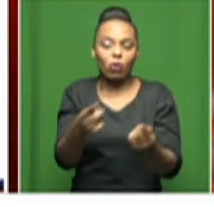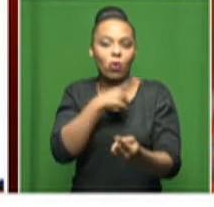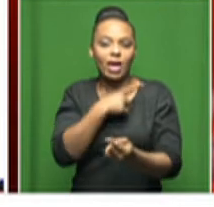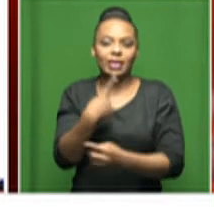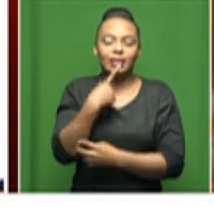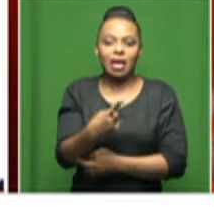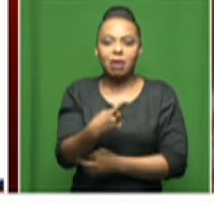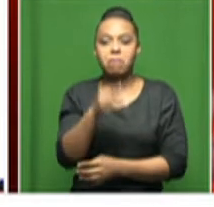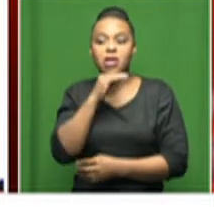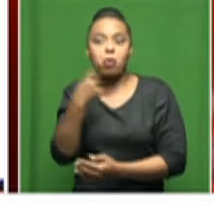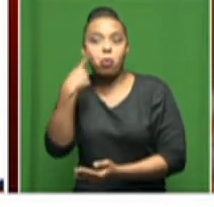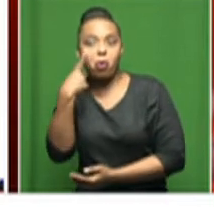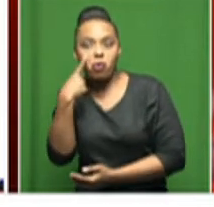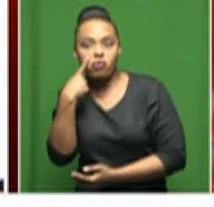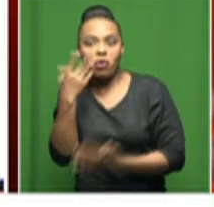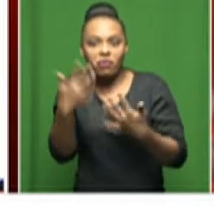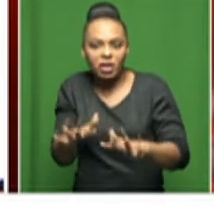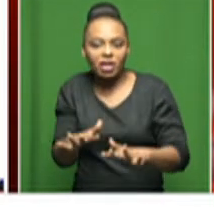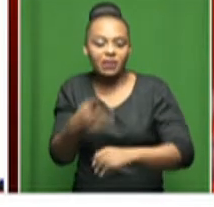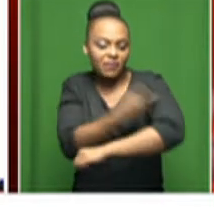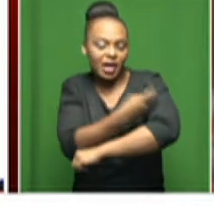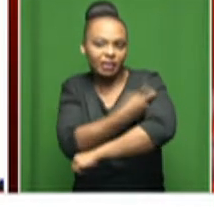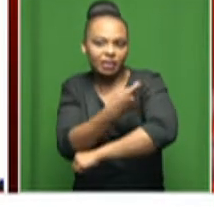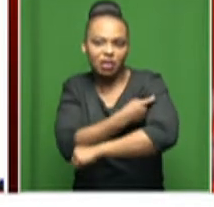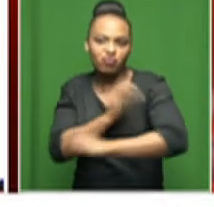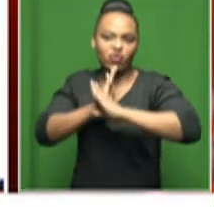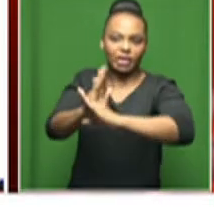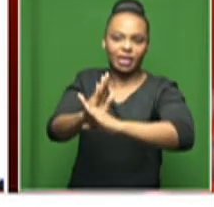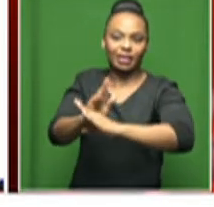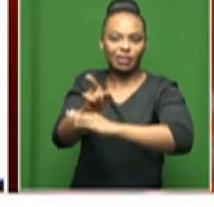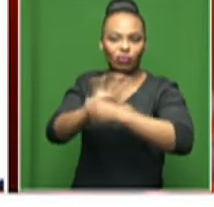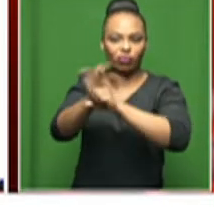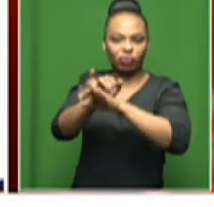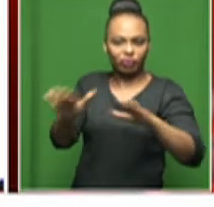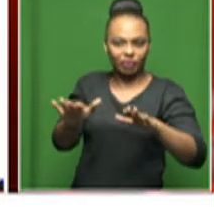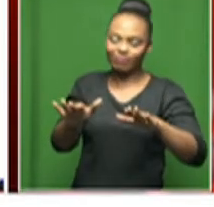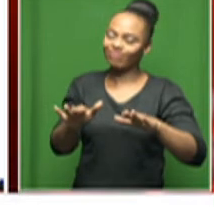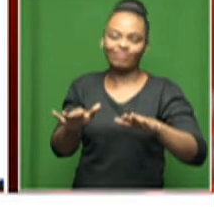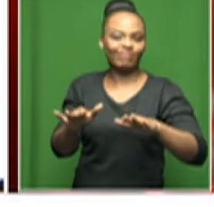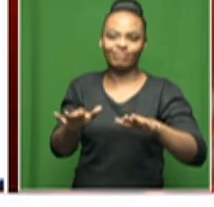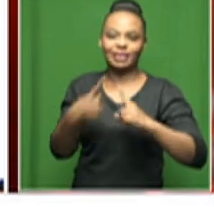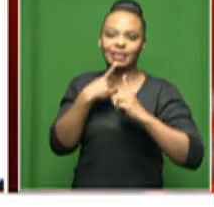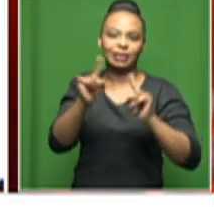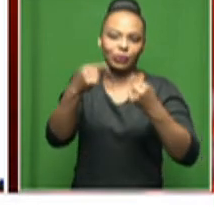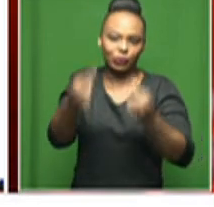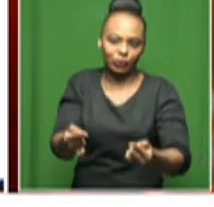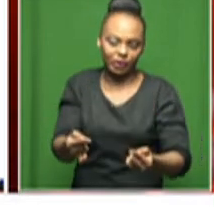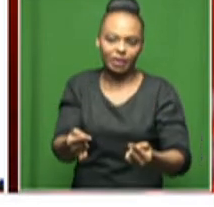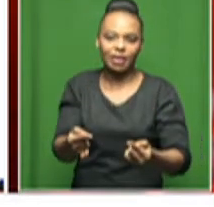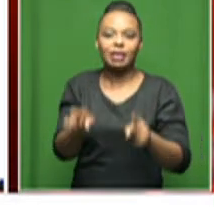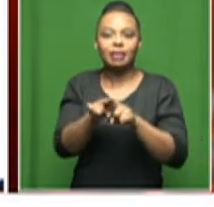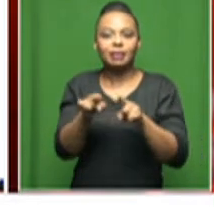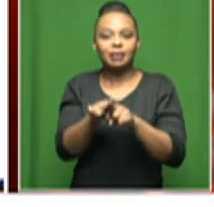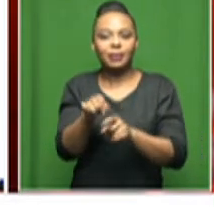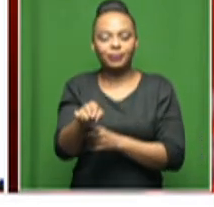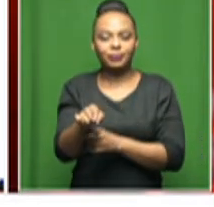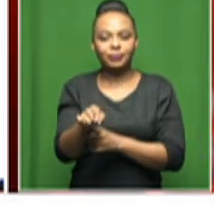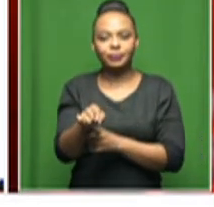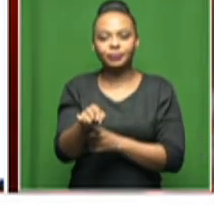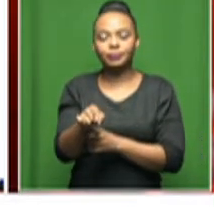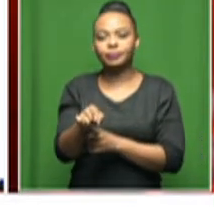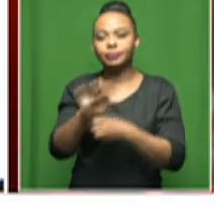not proven that this particular vaccine protects against COVID-19, and particularly against COVID-19, which